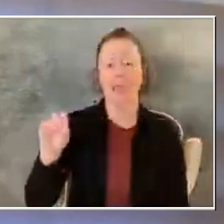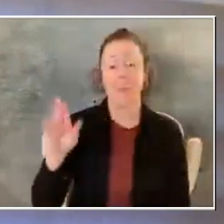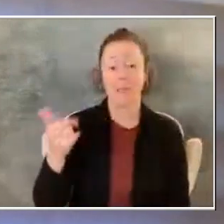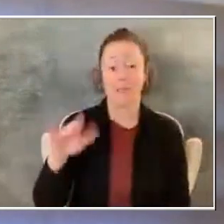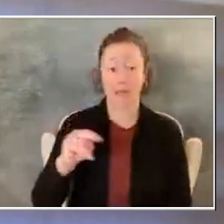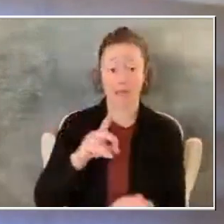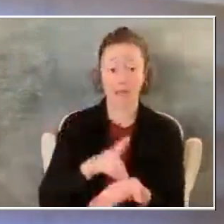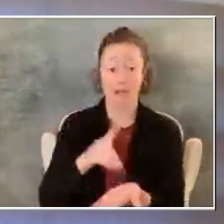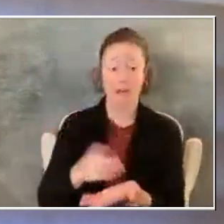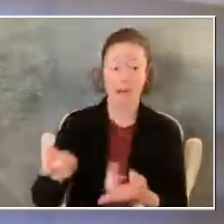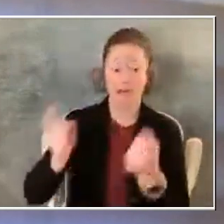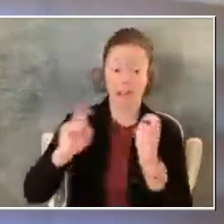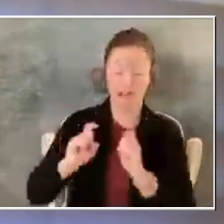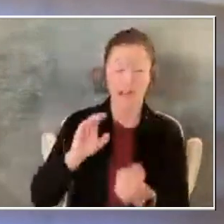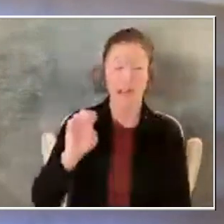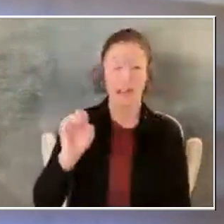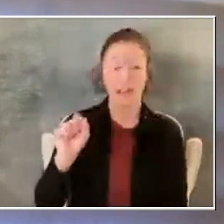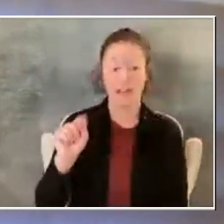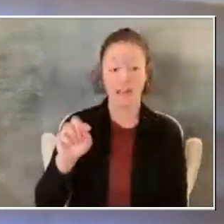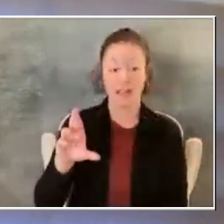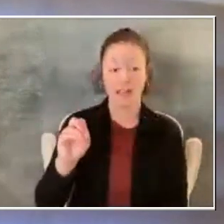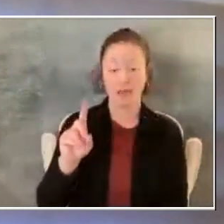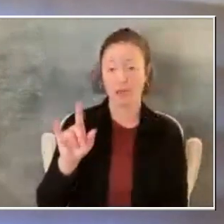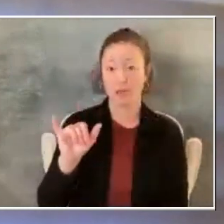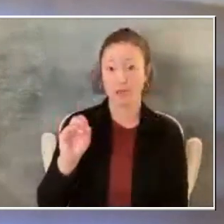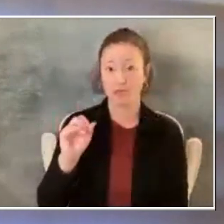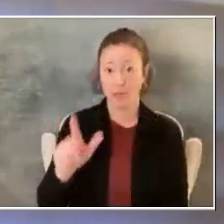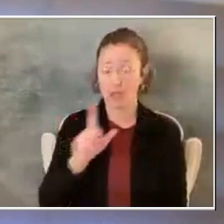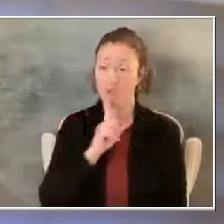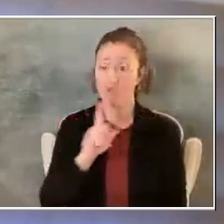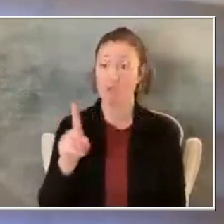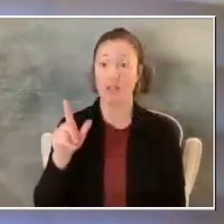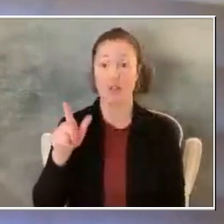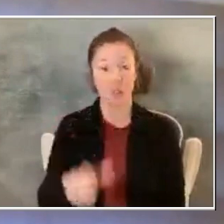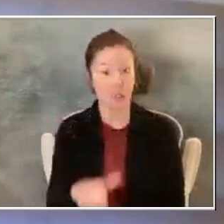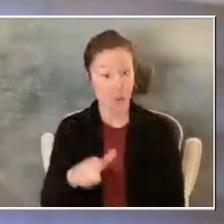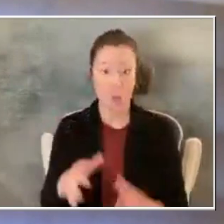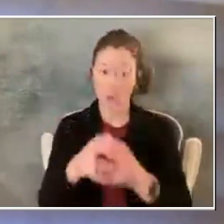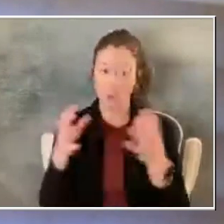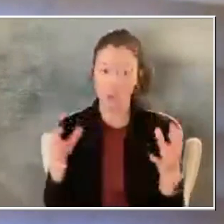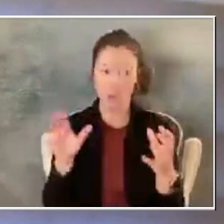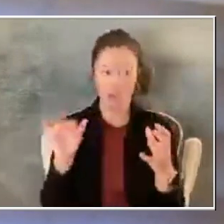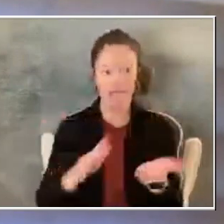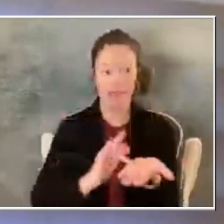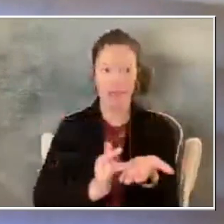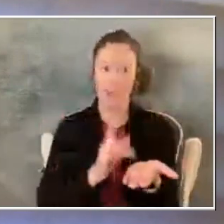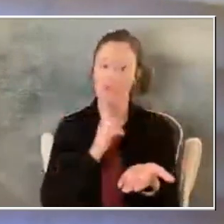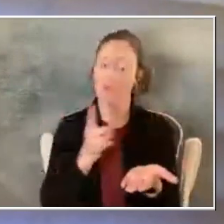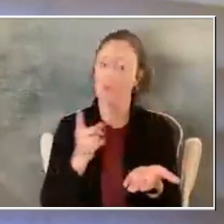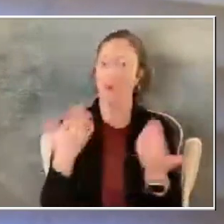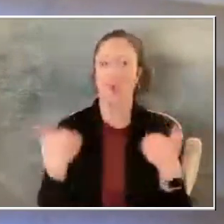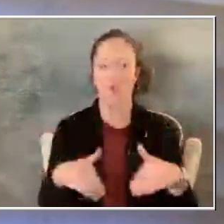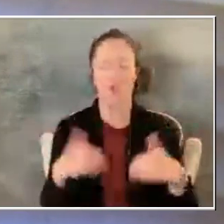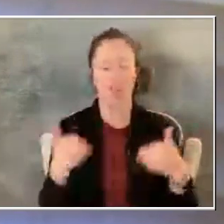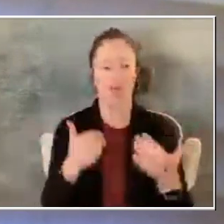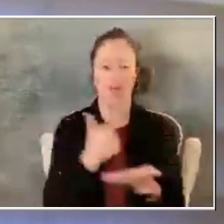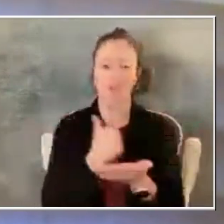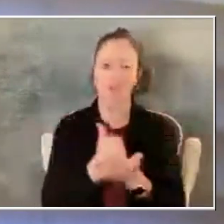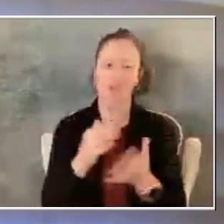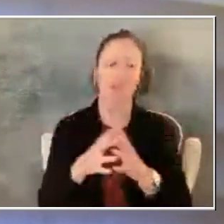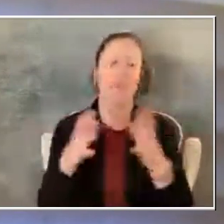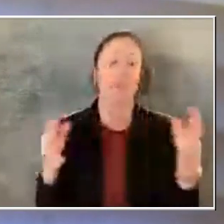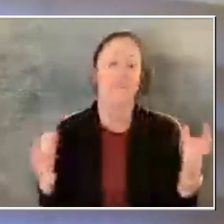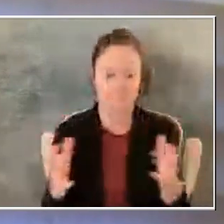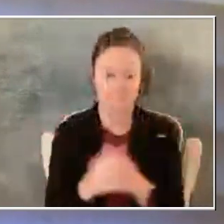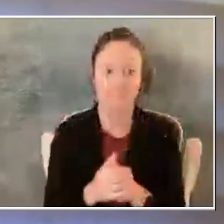prescribed the estradiol, a very, very low dose of the estradiol, and that was a lifesaver for me at that time. And